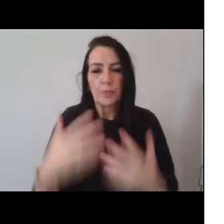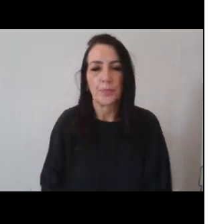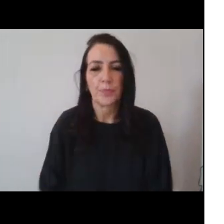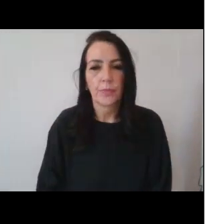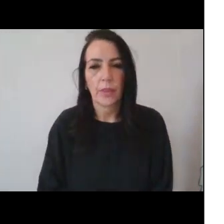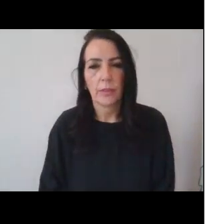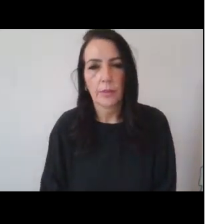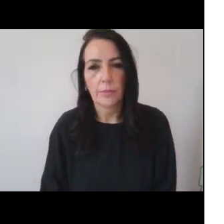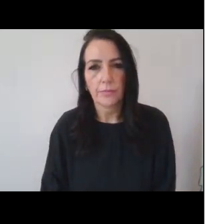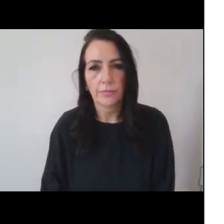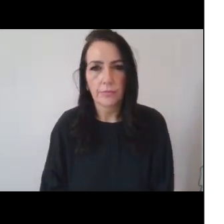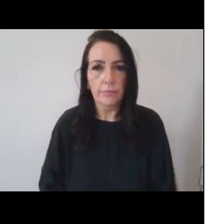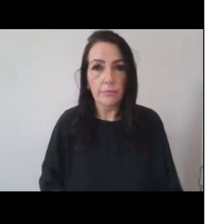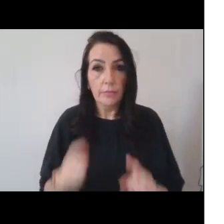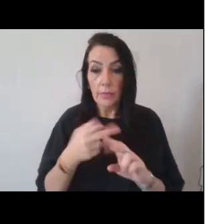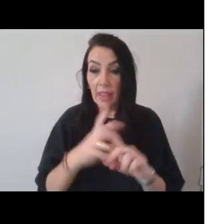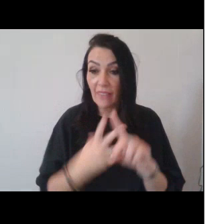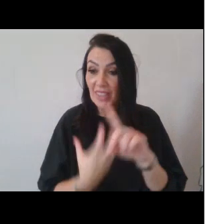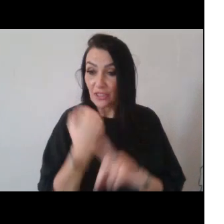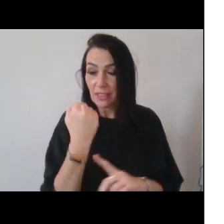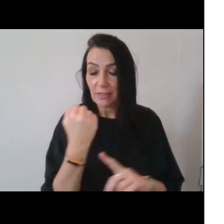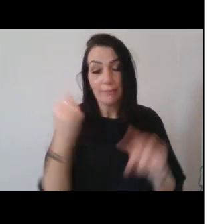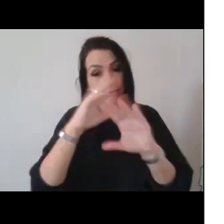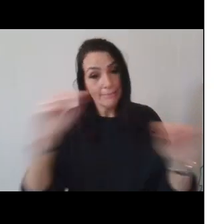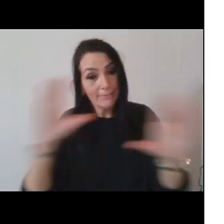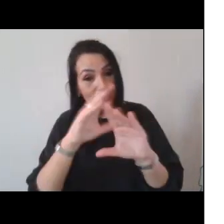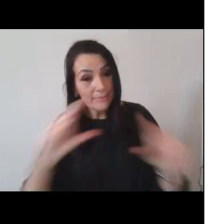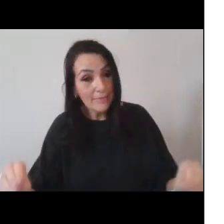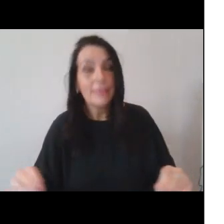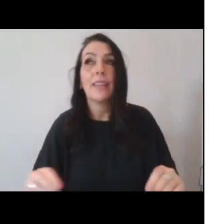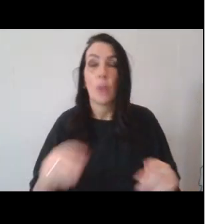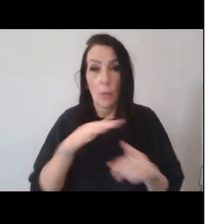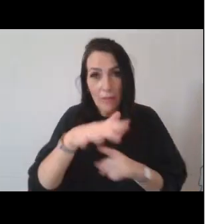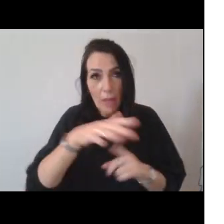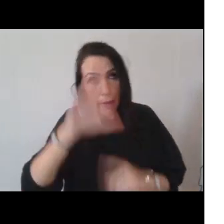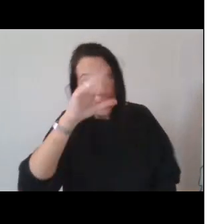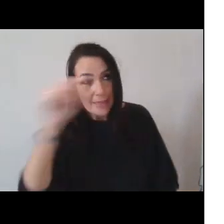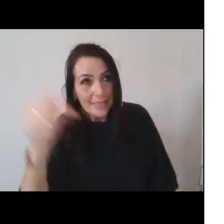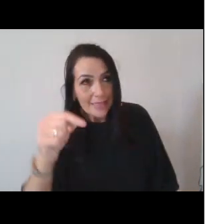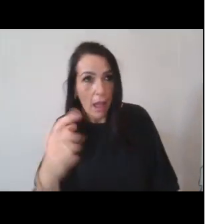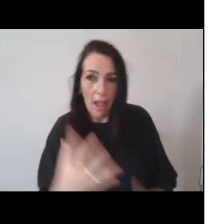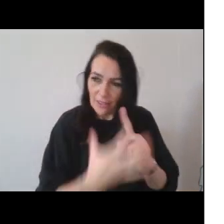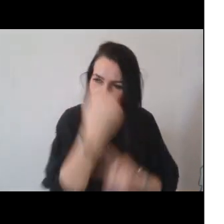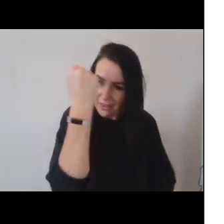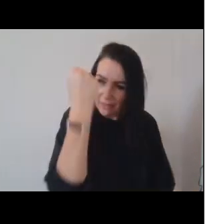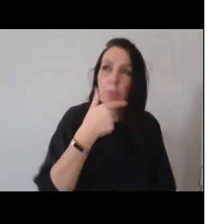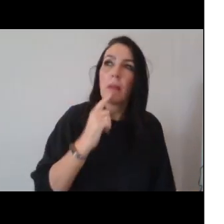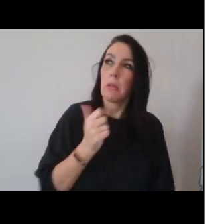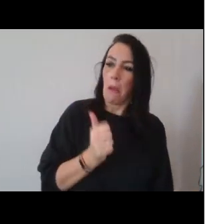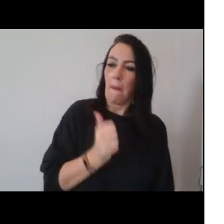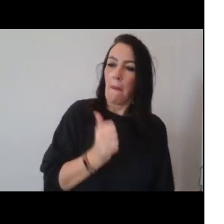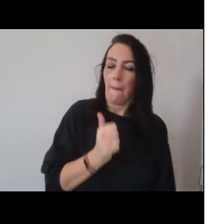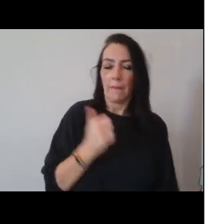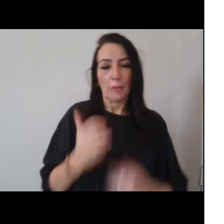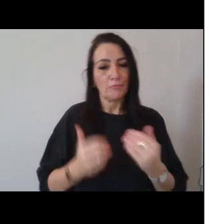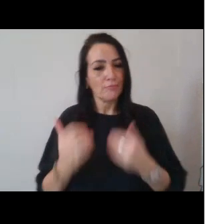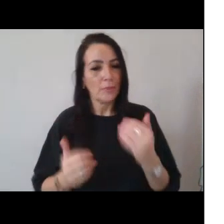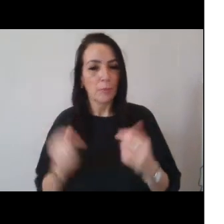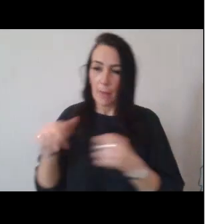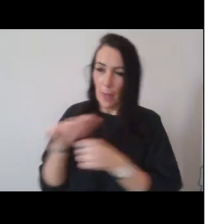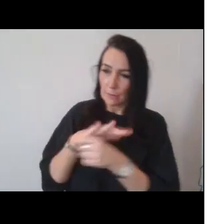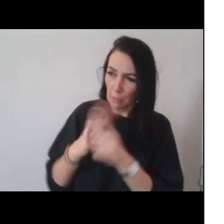our successes. I think success often breeds more success. So if we keep sharing those successes of our colleagues, of different